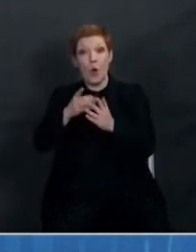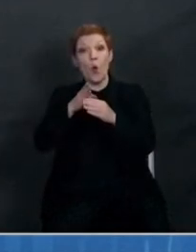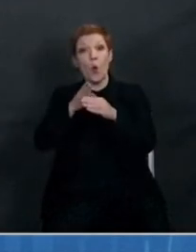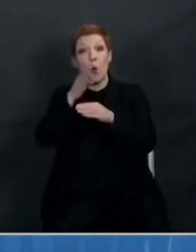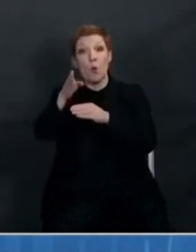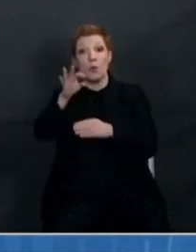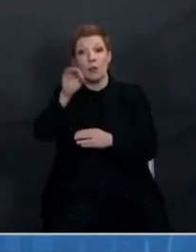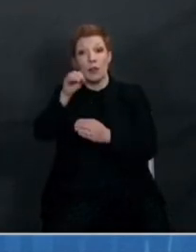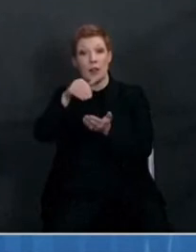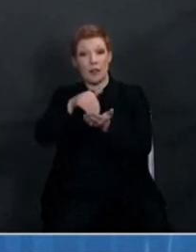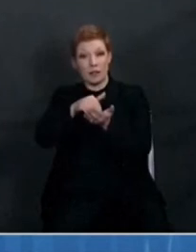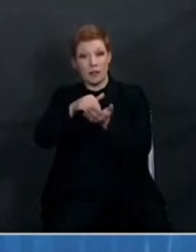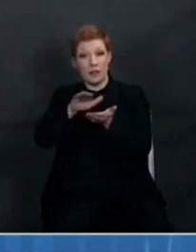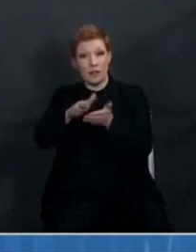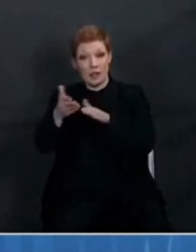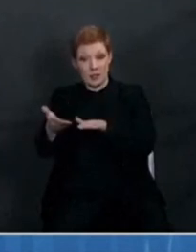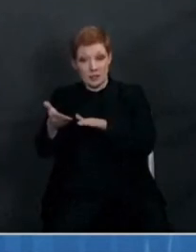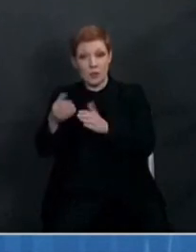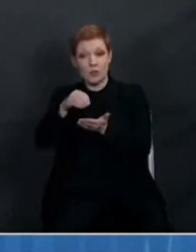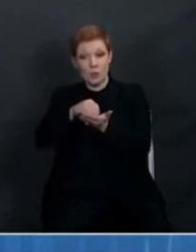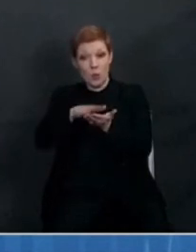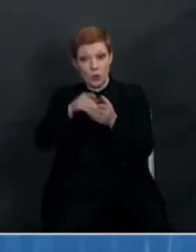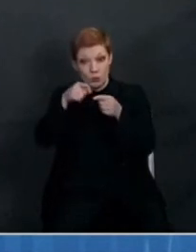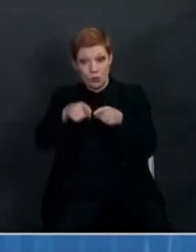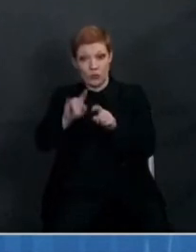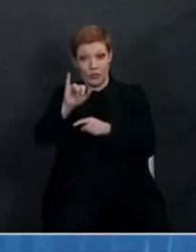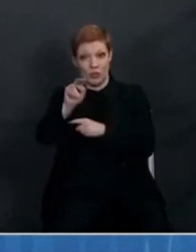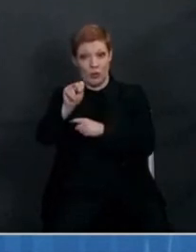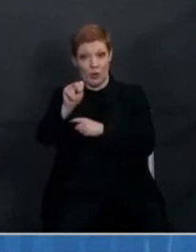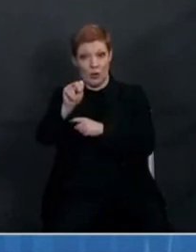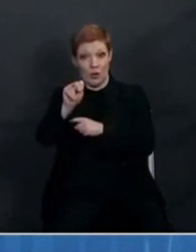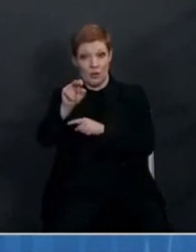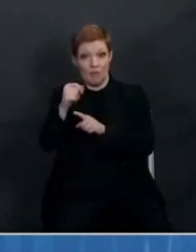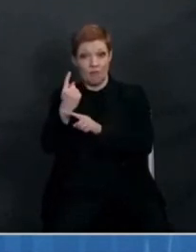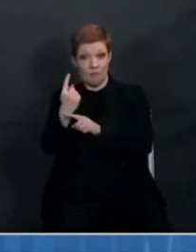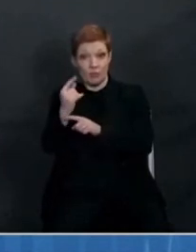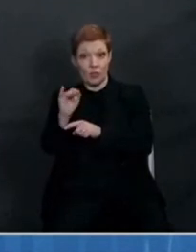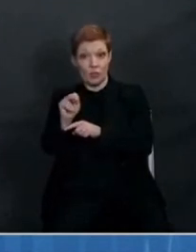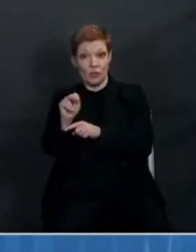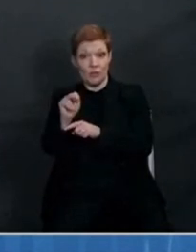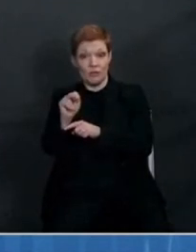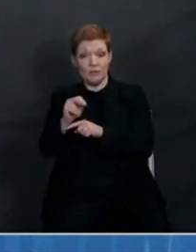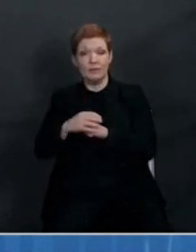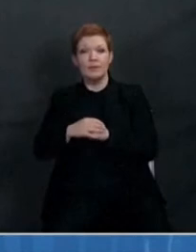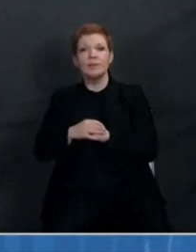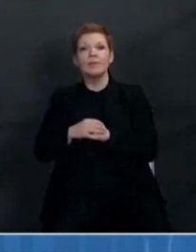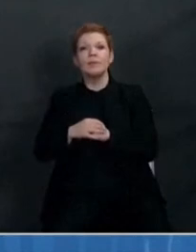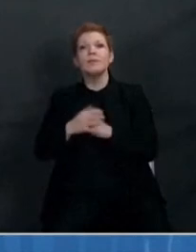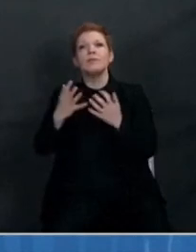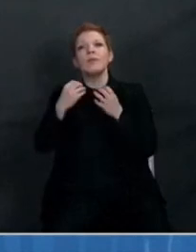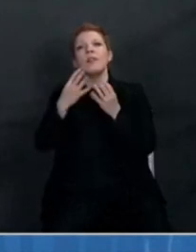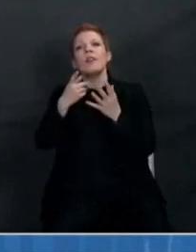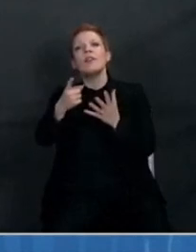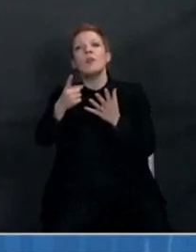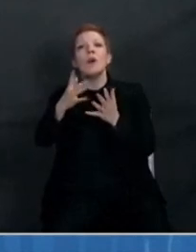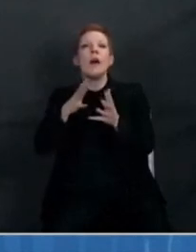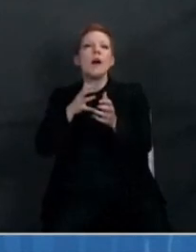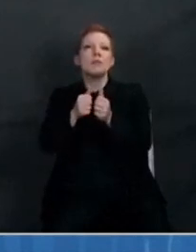deaths recorded in January alone. Next, I want to give you an update on COVID-19 variant